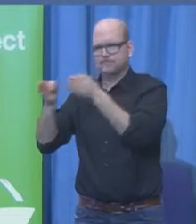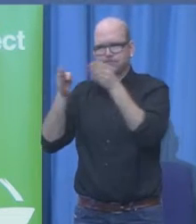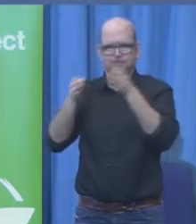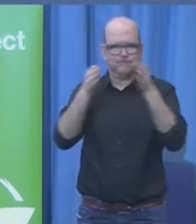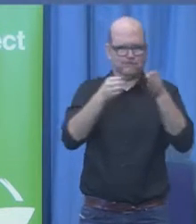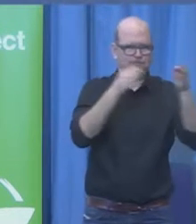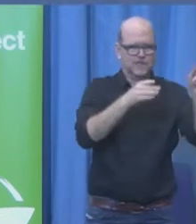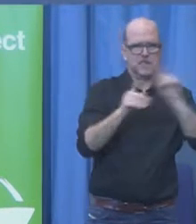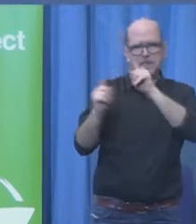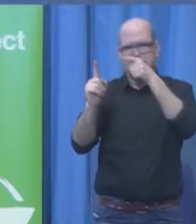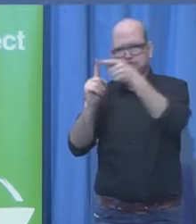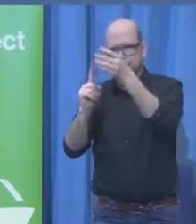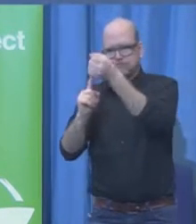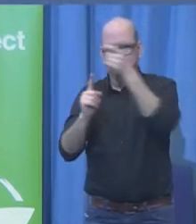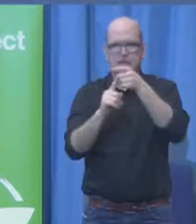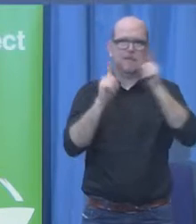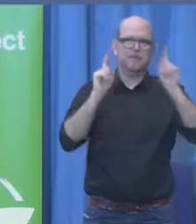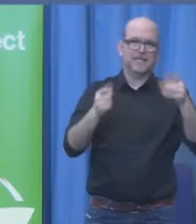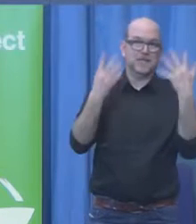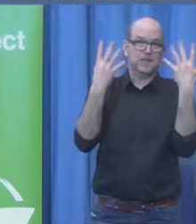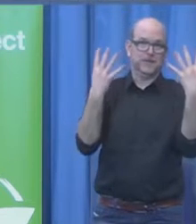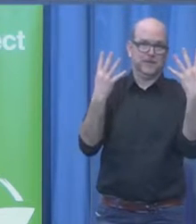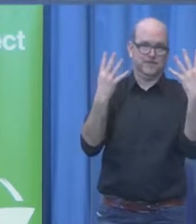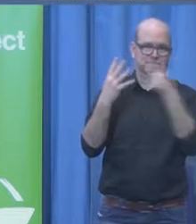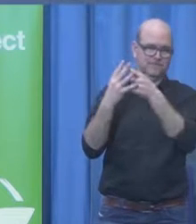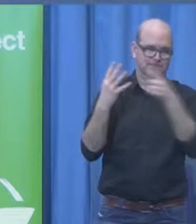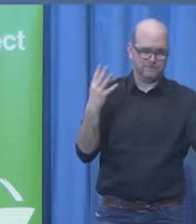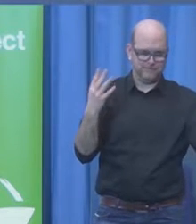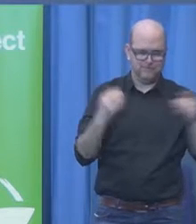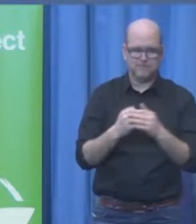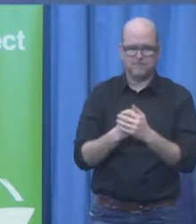the umbrella organization,